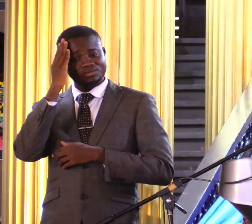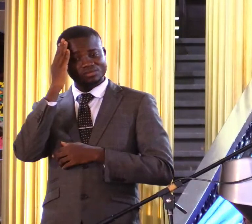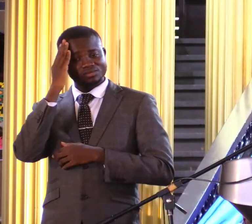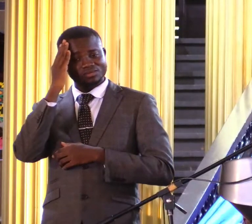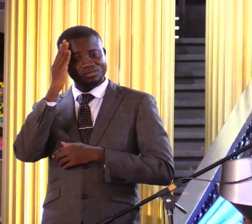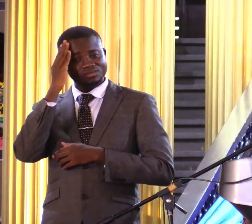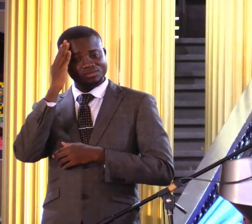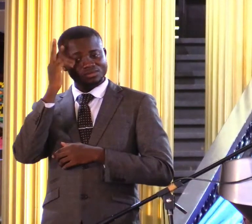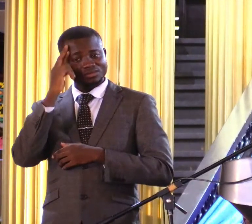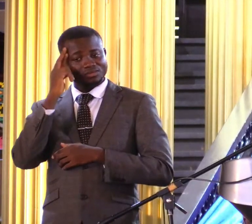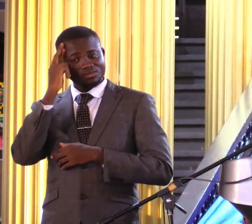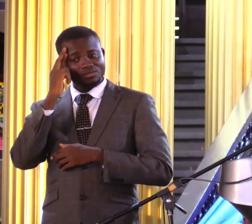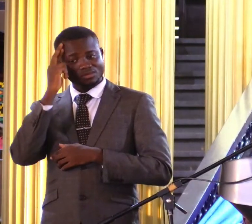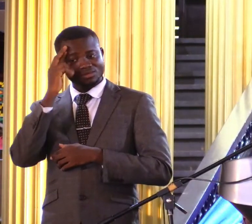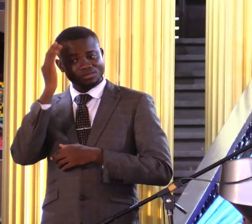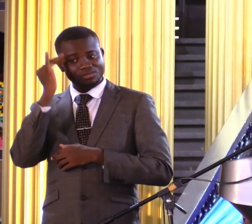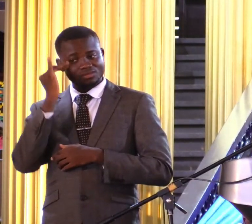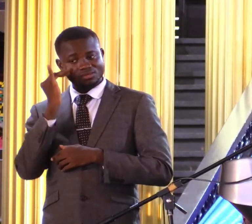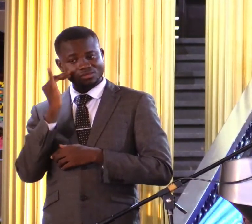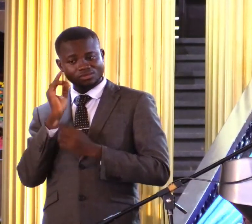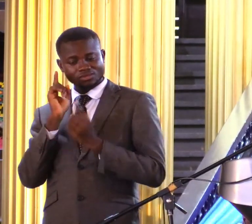tukudi ntiash